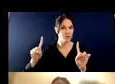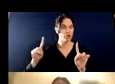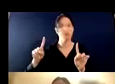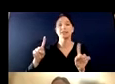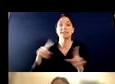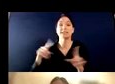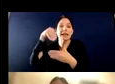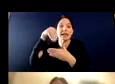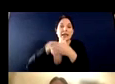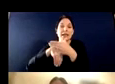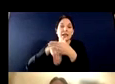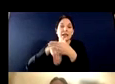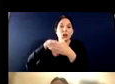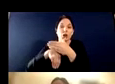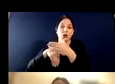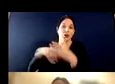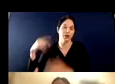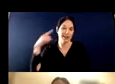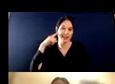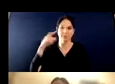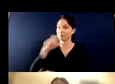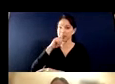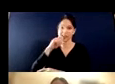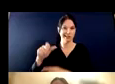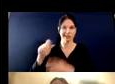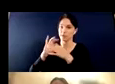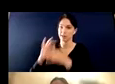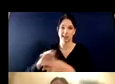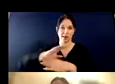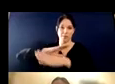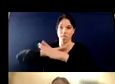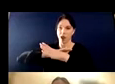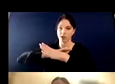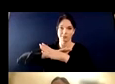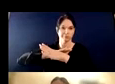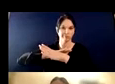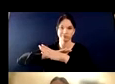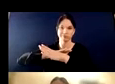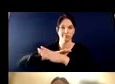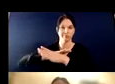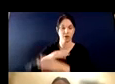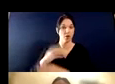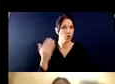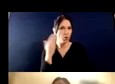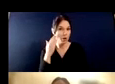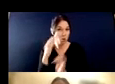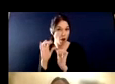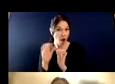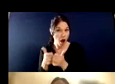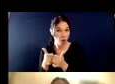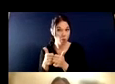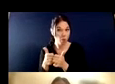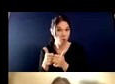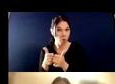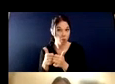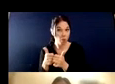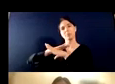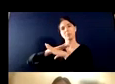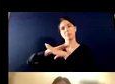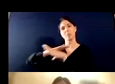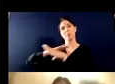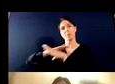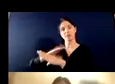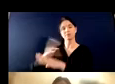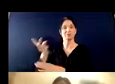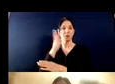to some type of blockage. And we know this because typically with blockages, we see bone conduction,